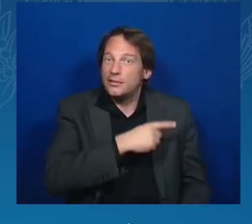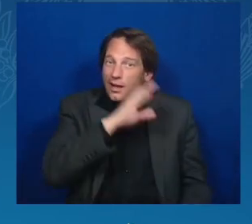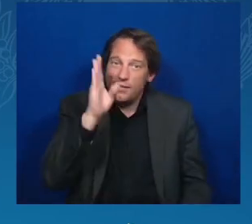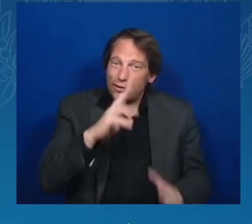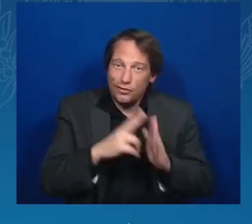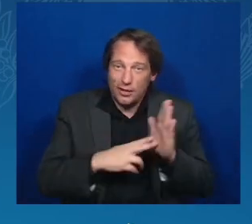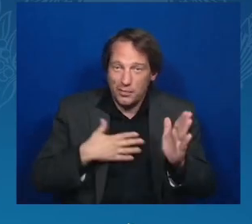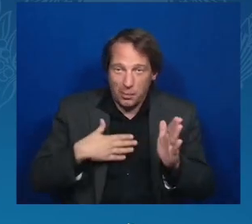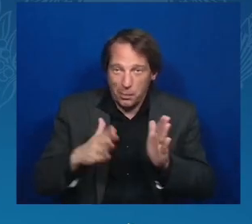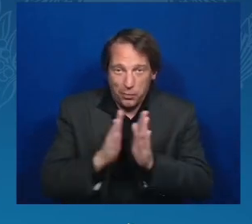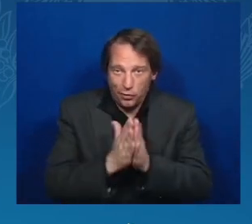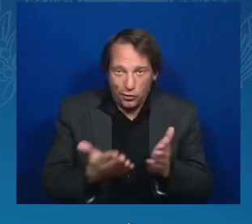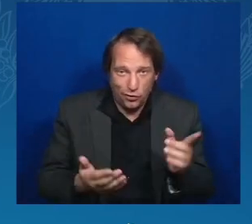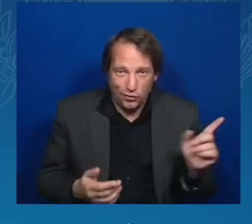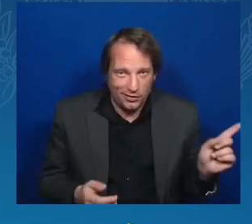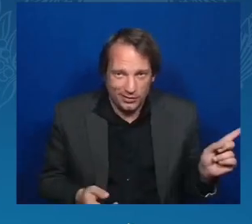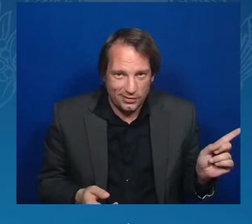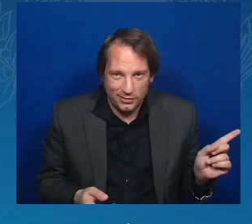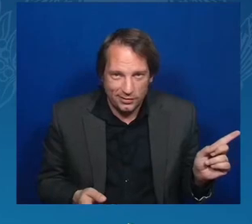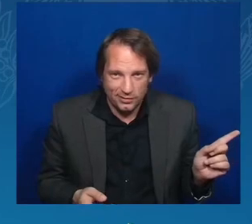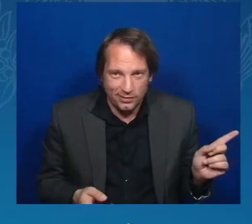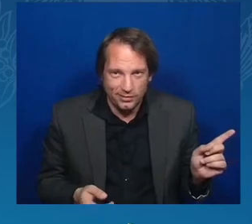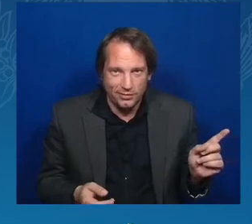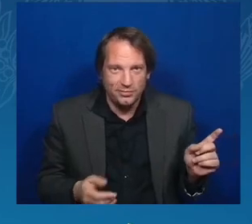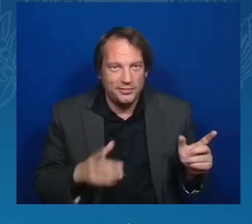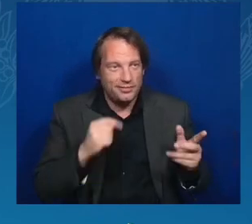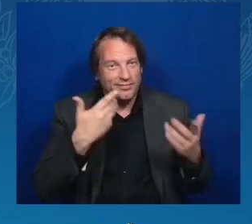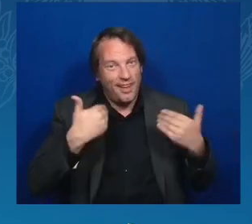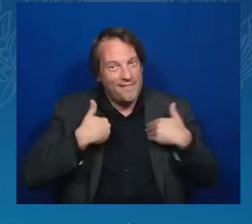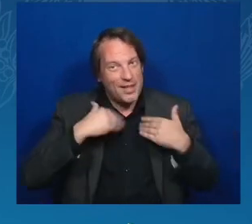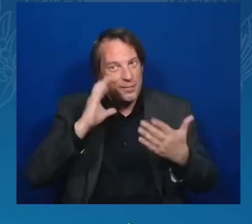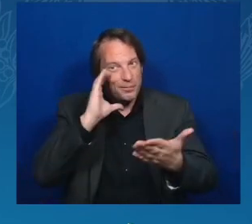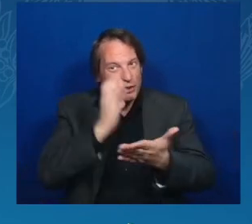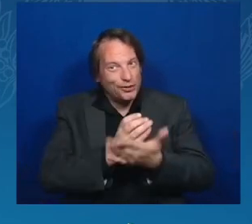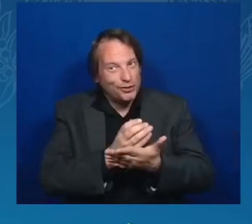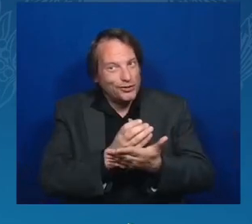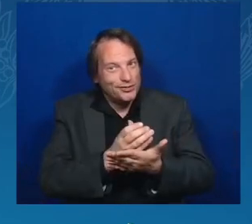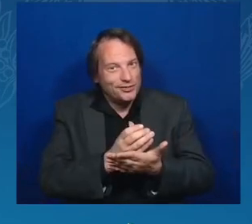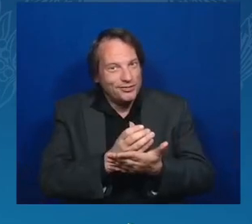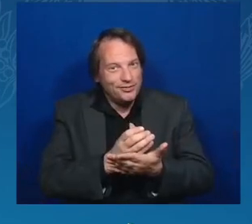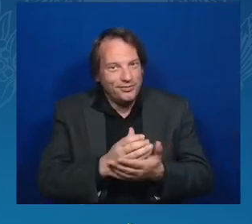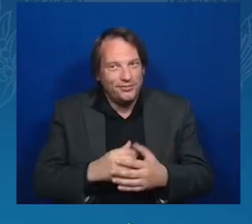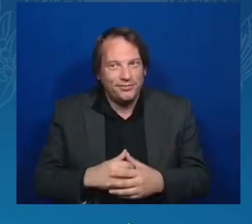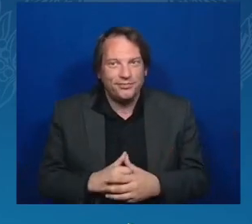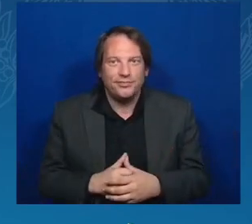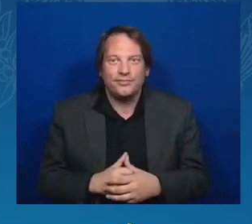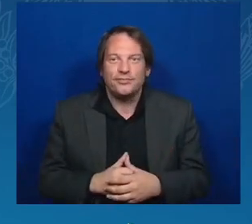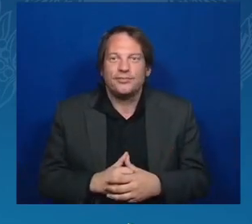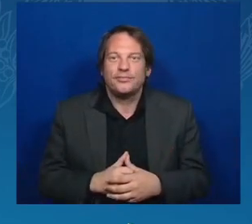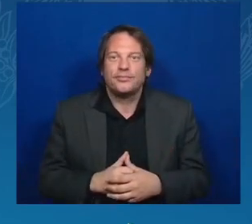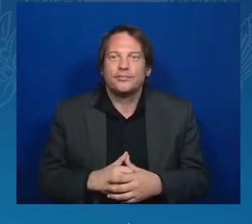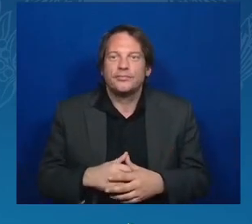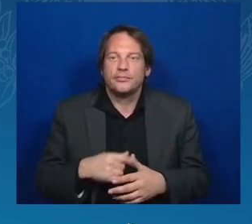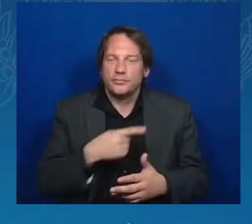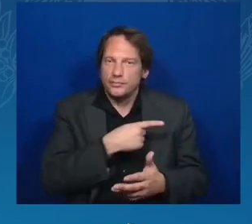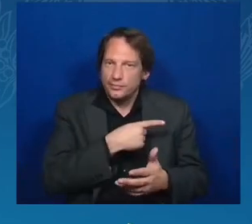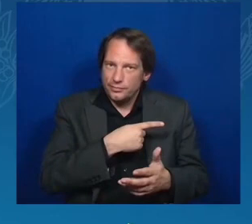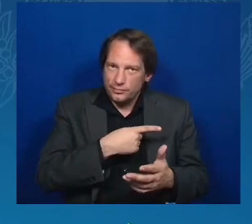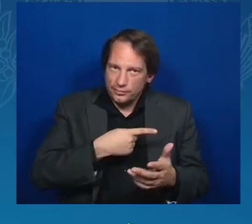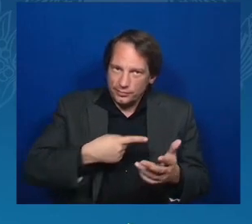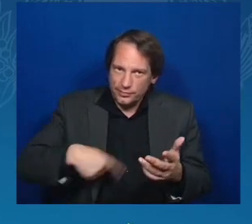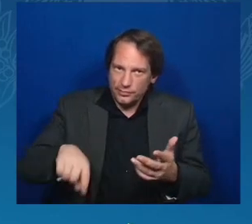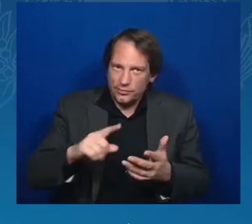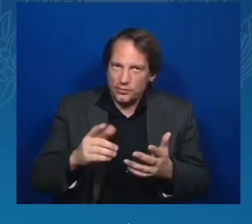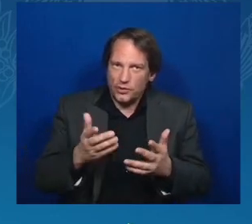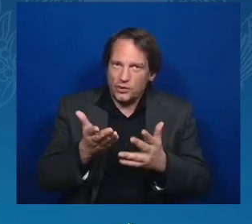But we have a picture, and I just, people that goes through a lot, but took the time to talk to me,